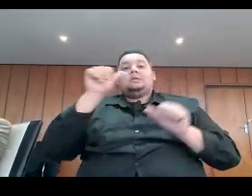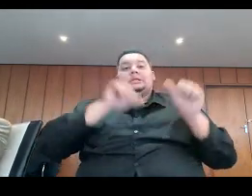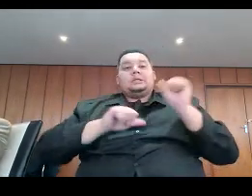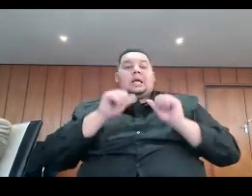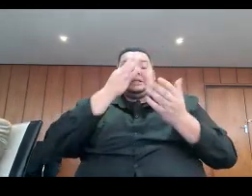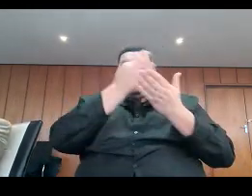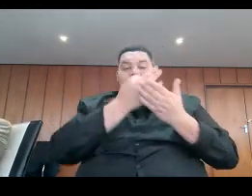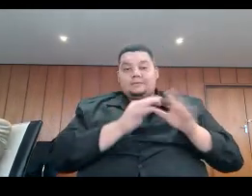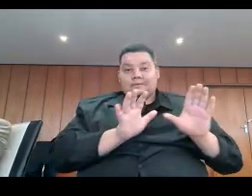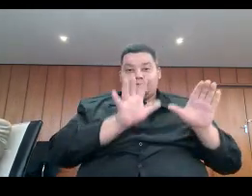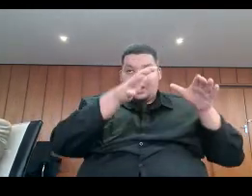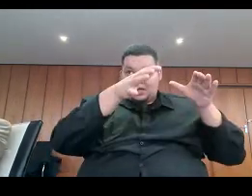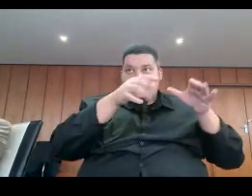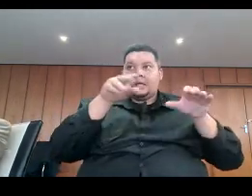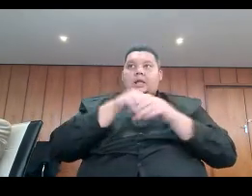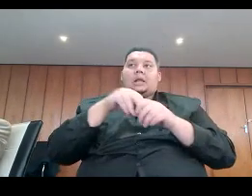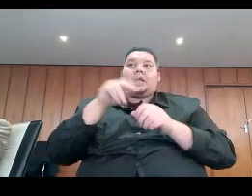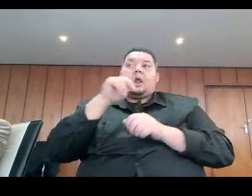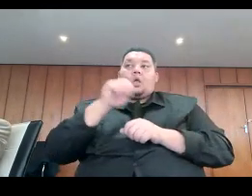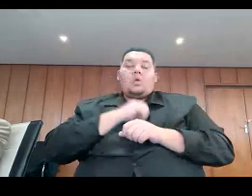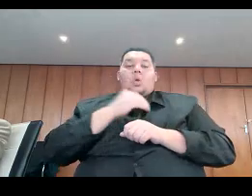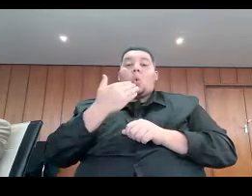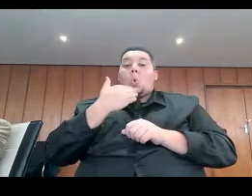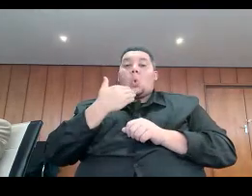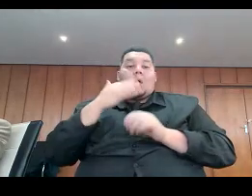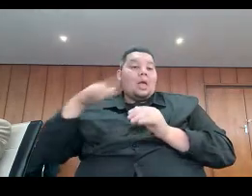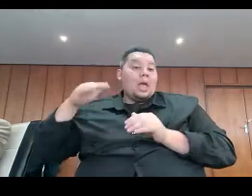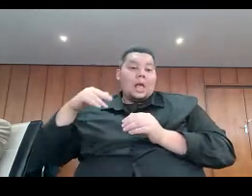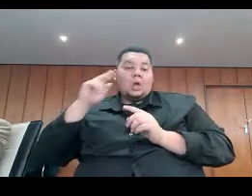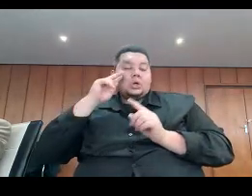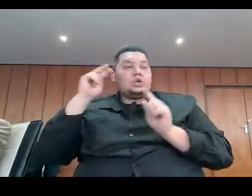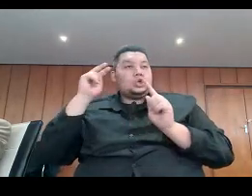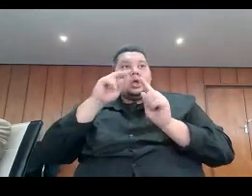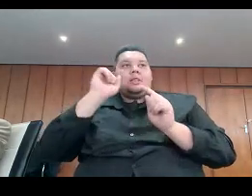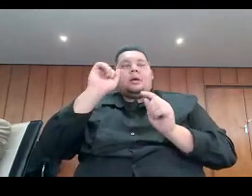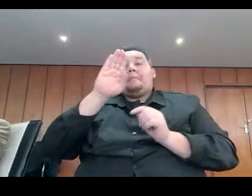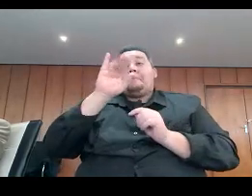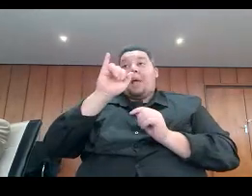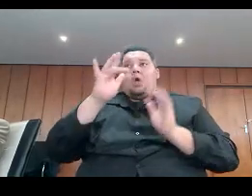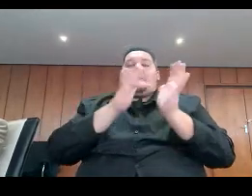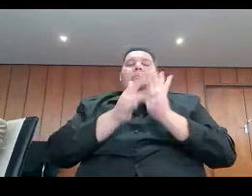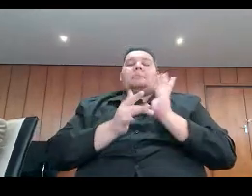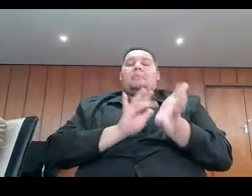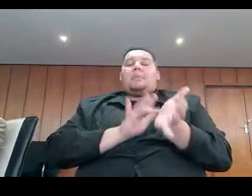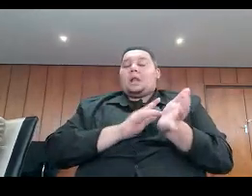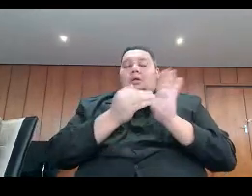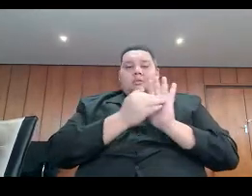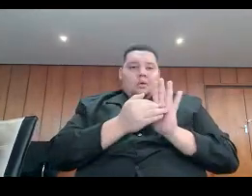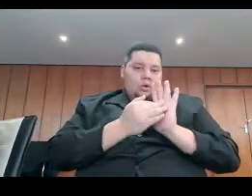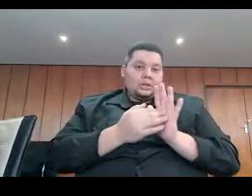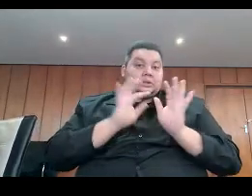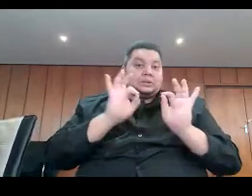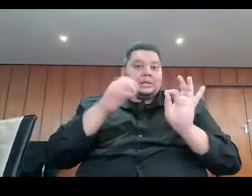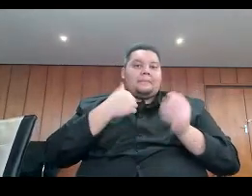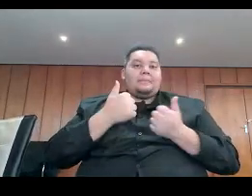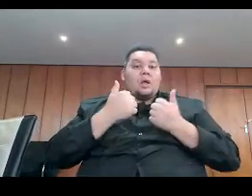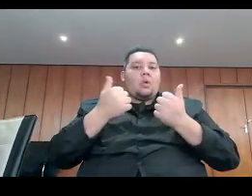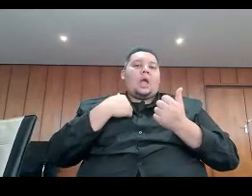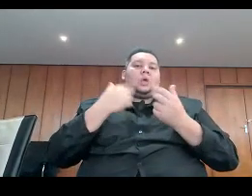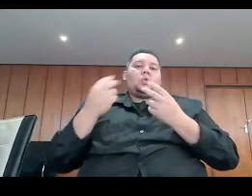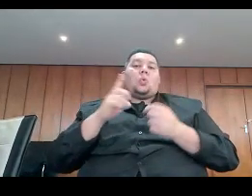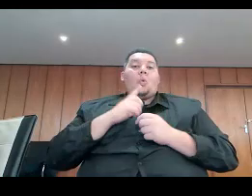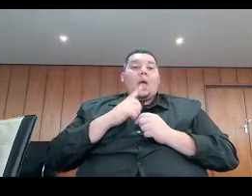case that actually hadn't thought further than a biomedical model. And I'm glad I did, because that opened up a